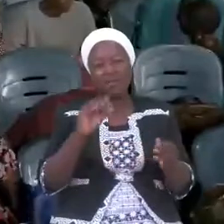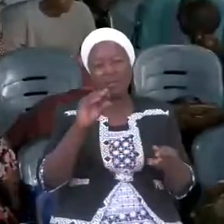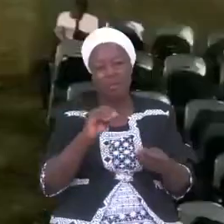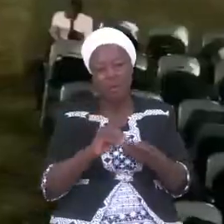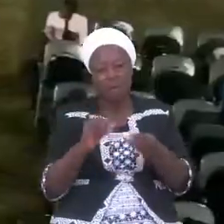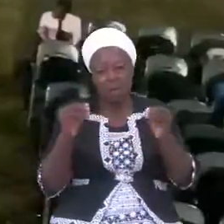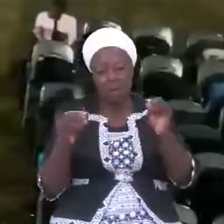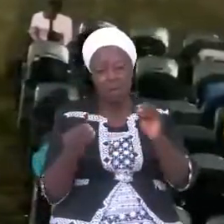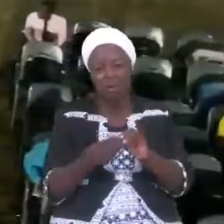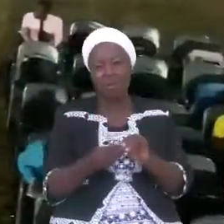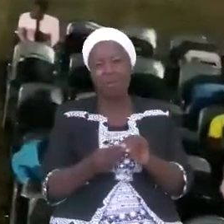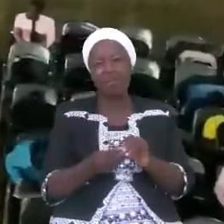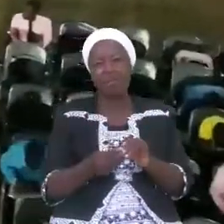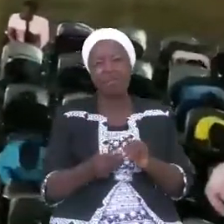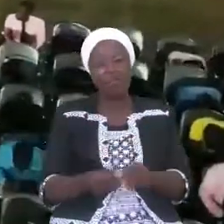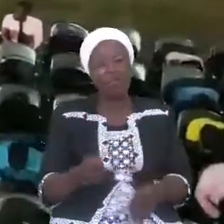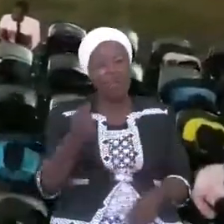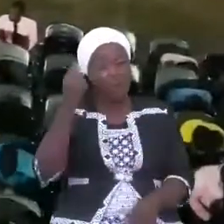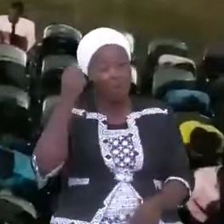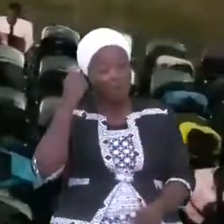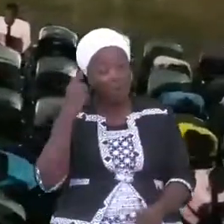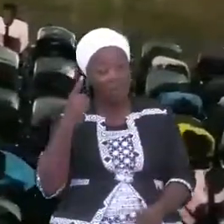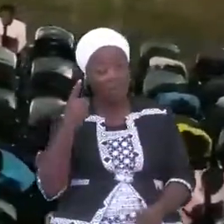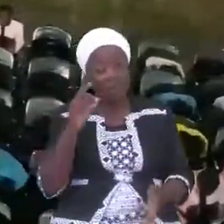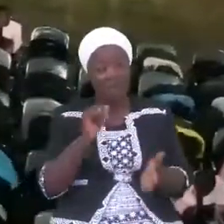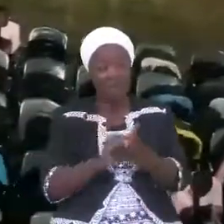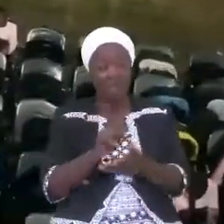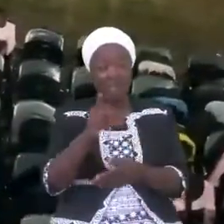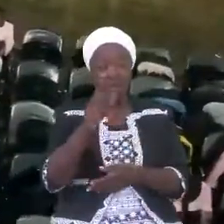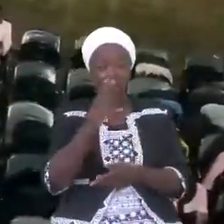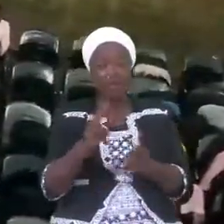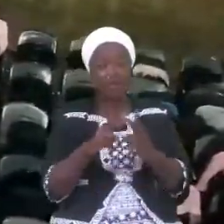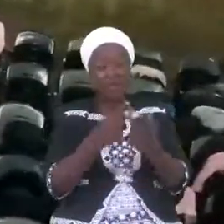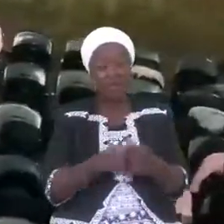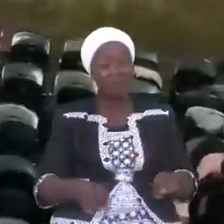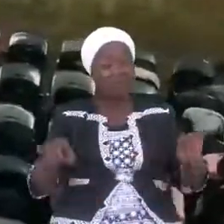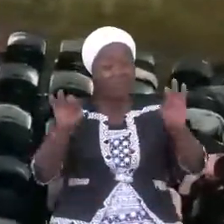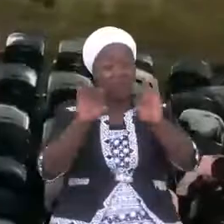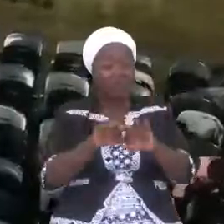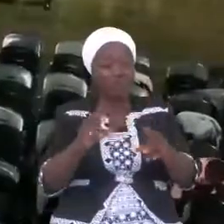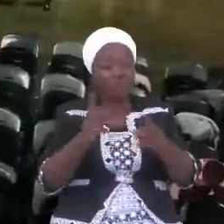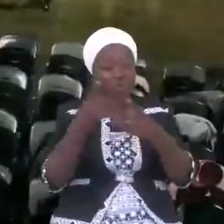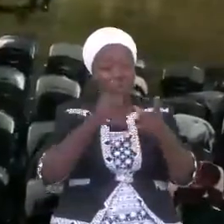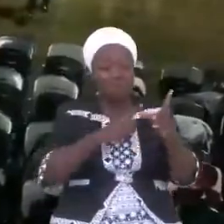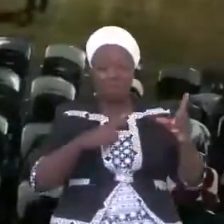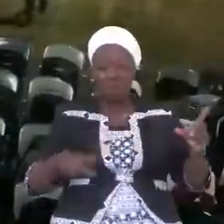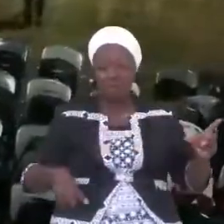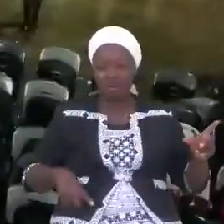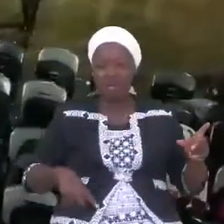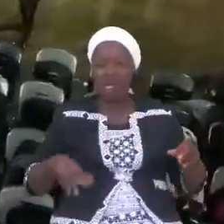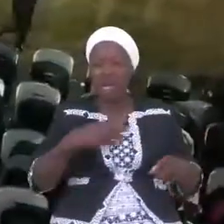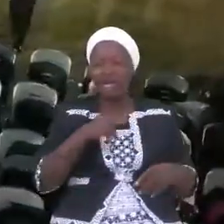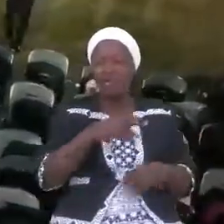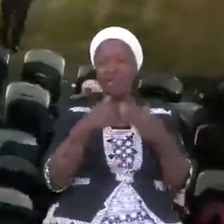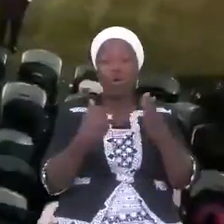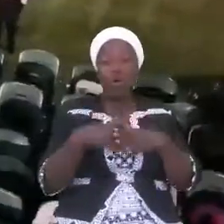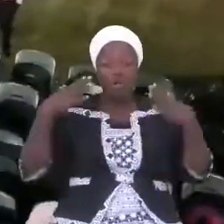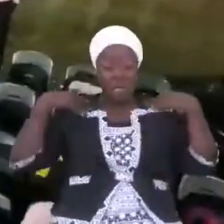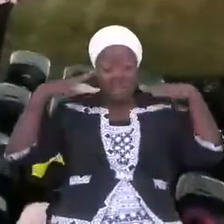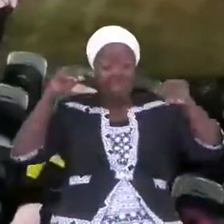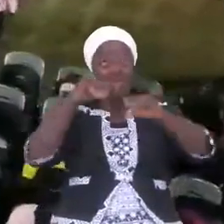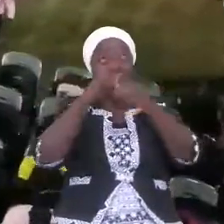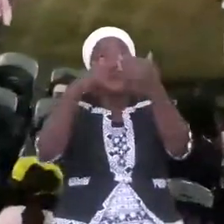Understand, you are precious to the Lord. The angels are rejoicing because of your decision tonight.